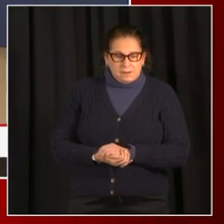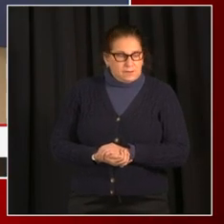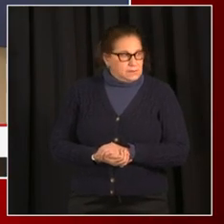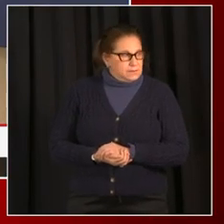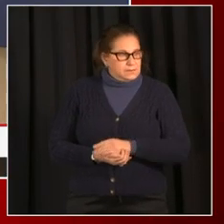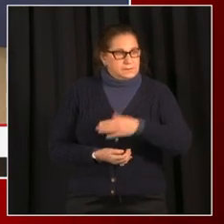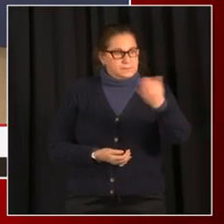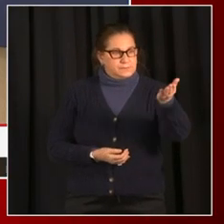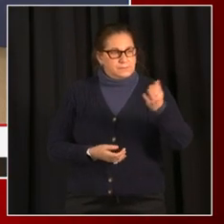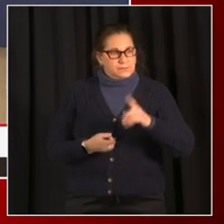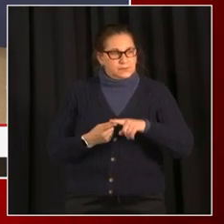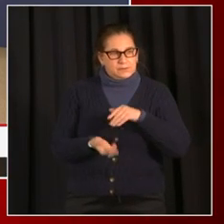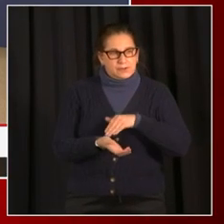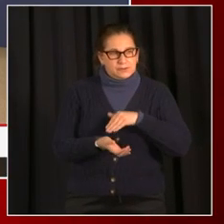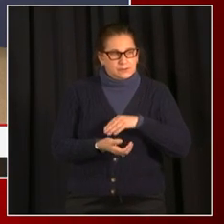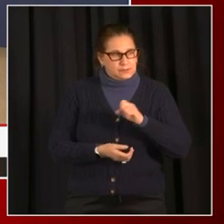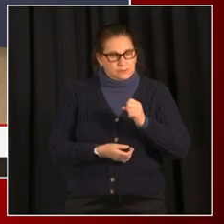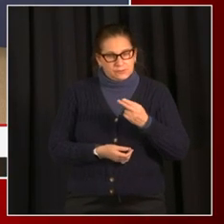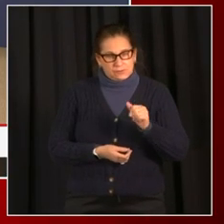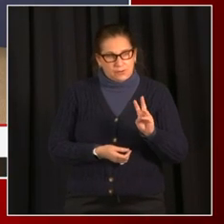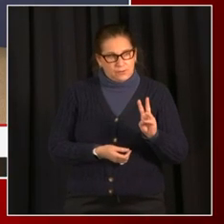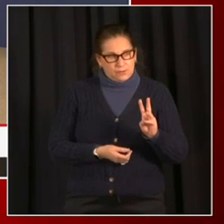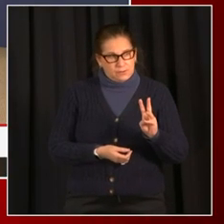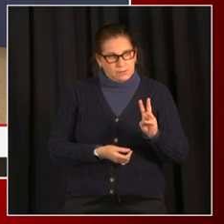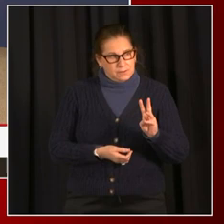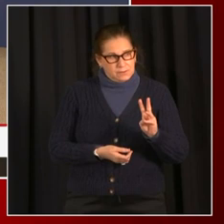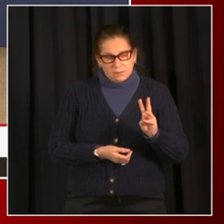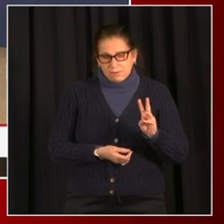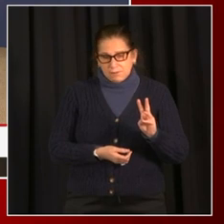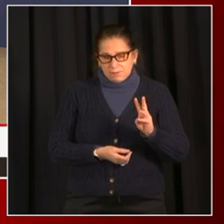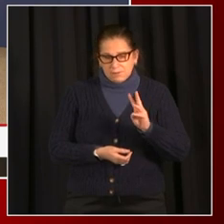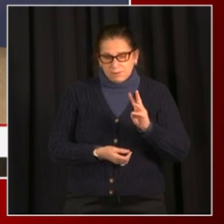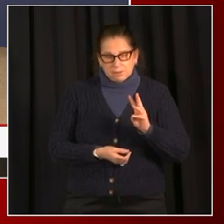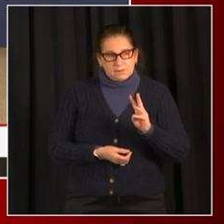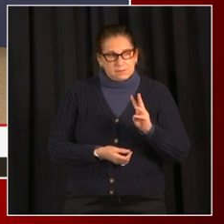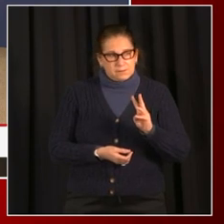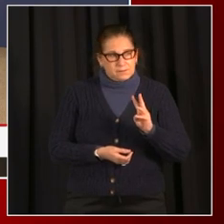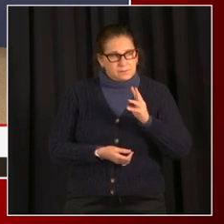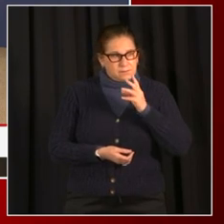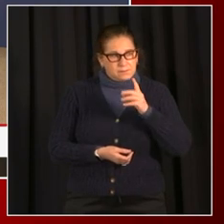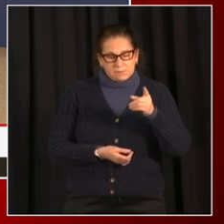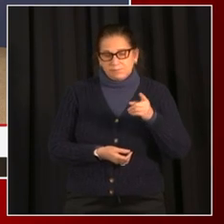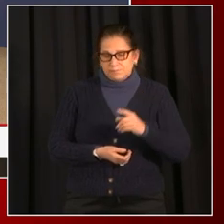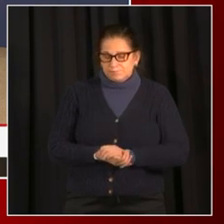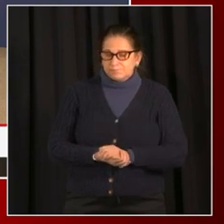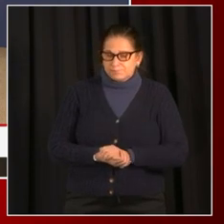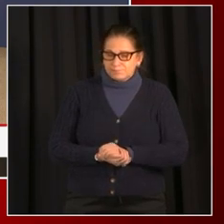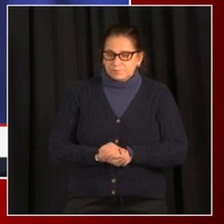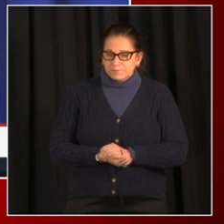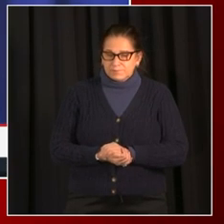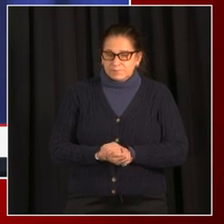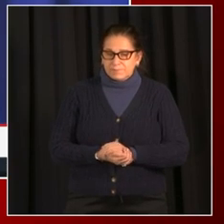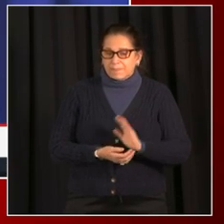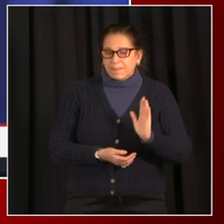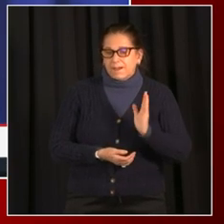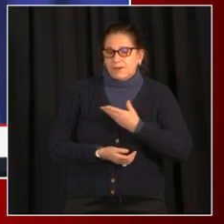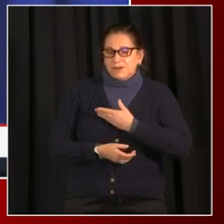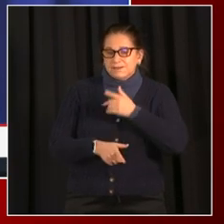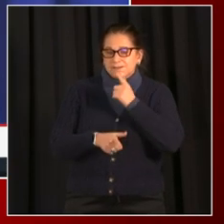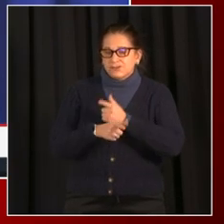the pandemic, the Mayor's Office of Nightlife and Culture, along with DMPED, as well as our sister agencies such as DC